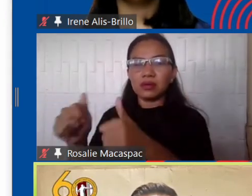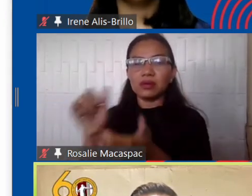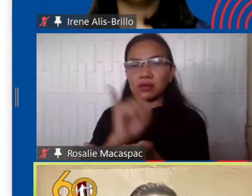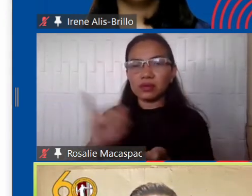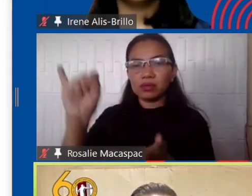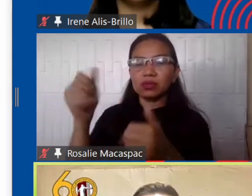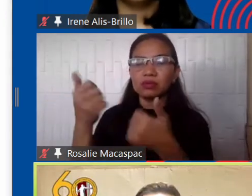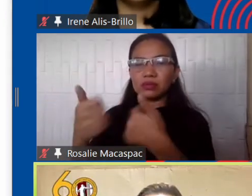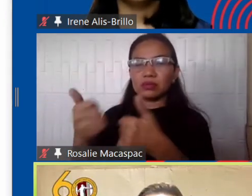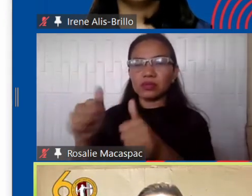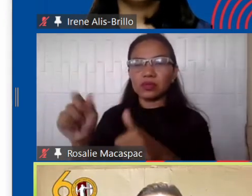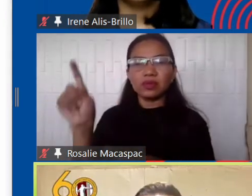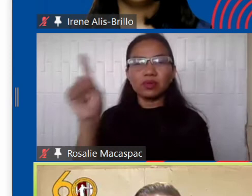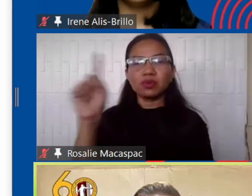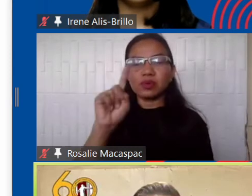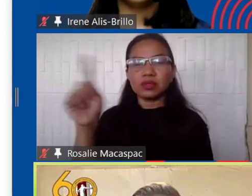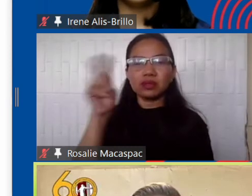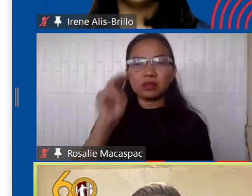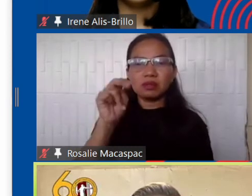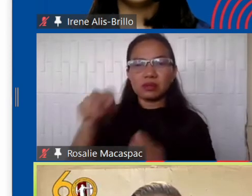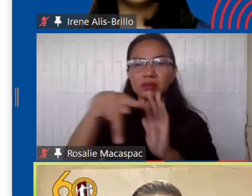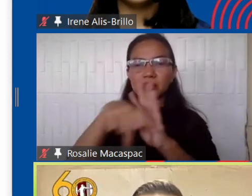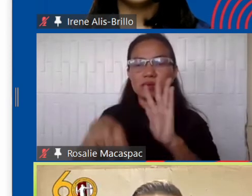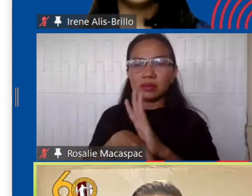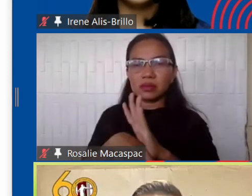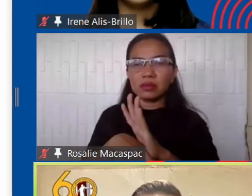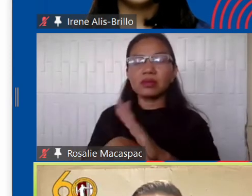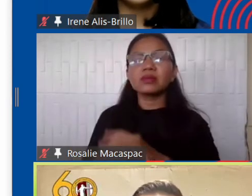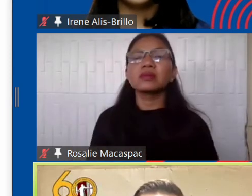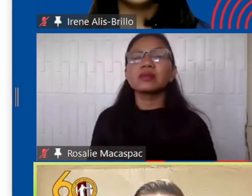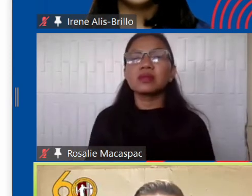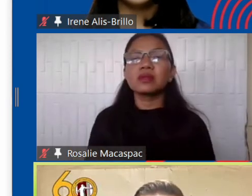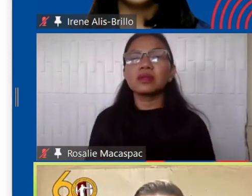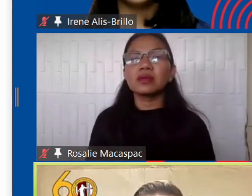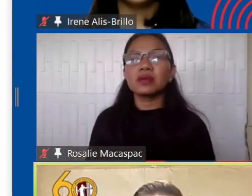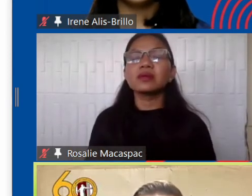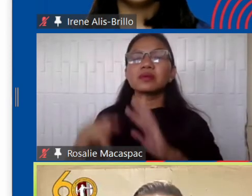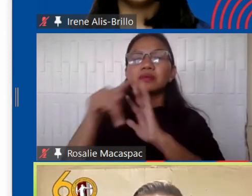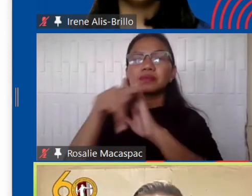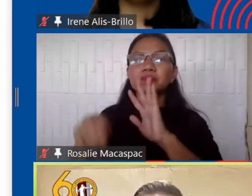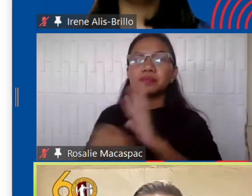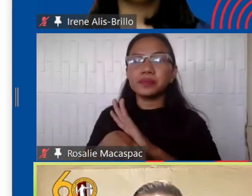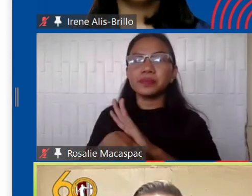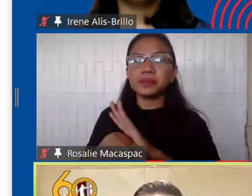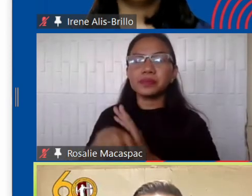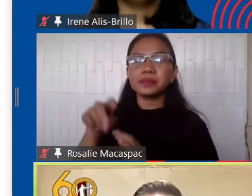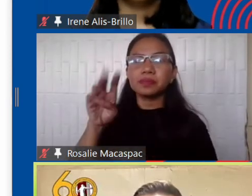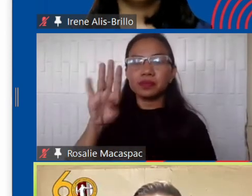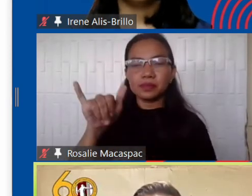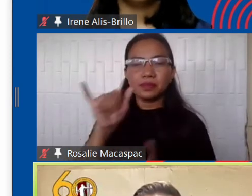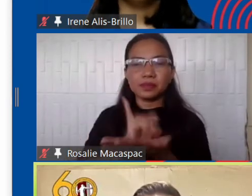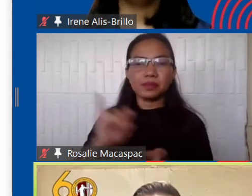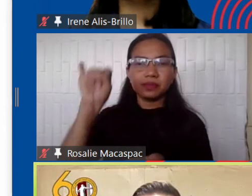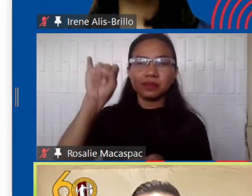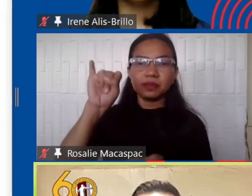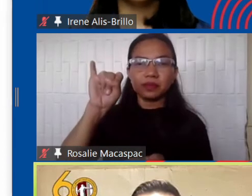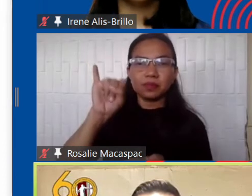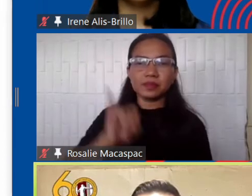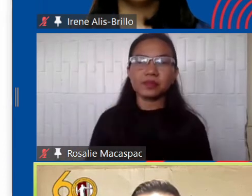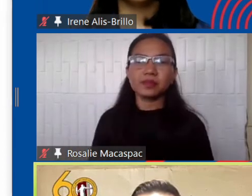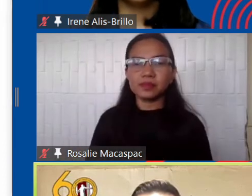what's indicated in that page. So this has to be a policy by the institution.